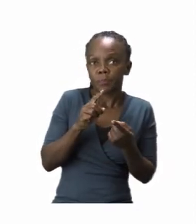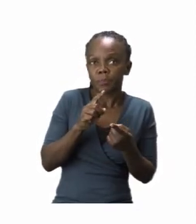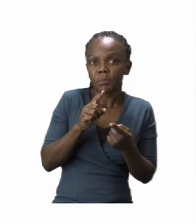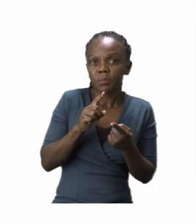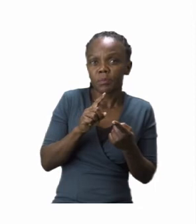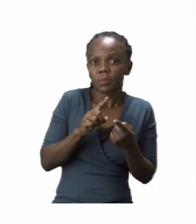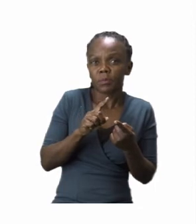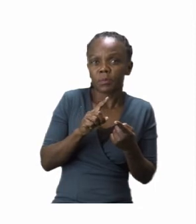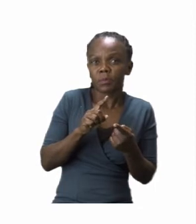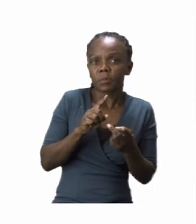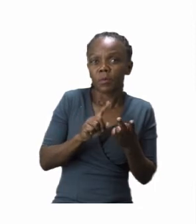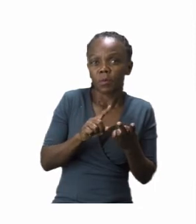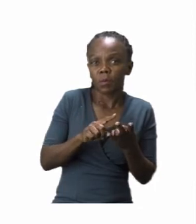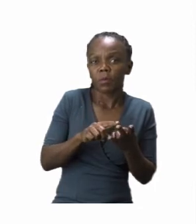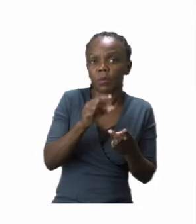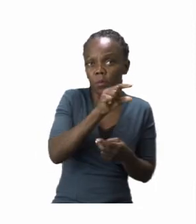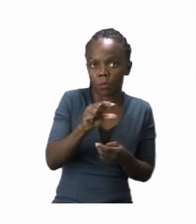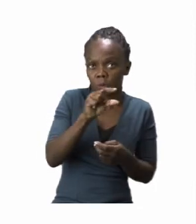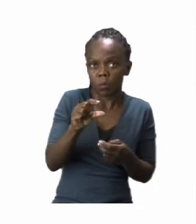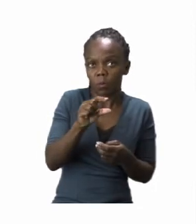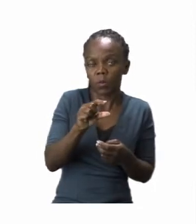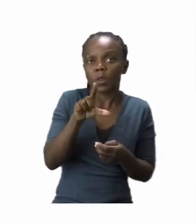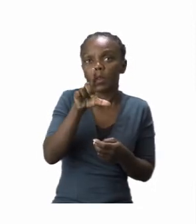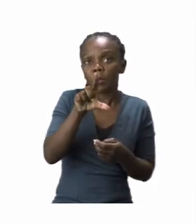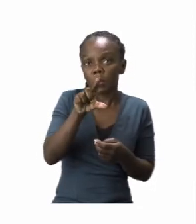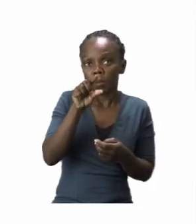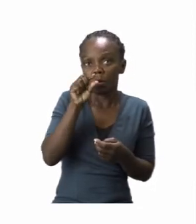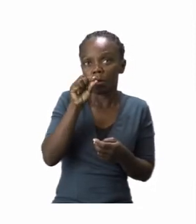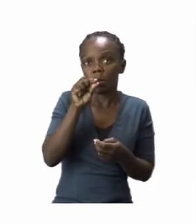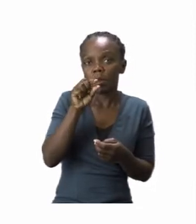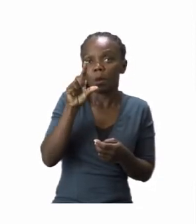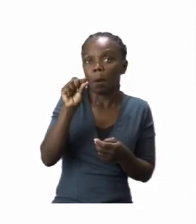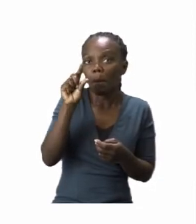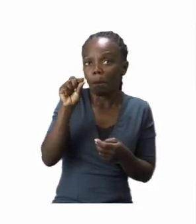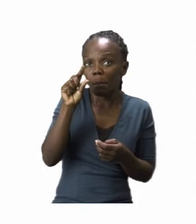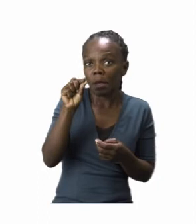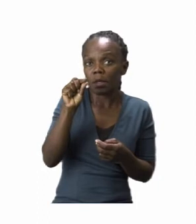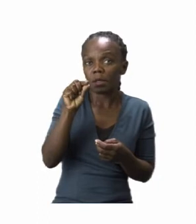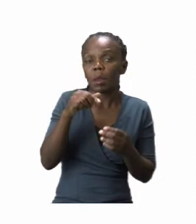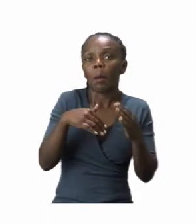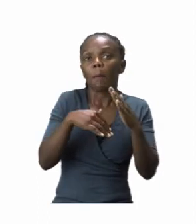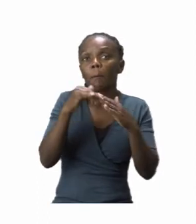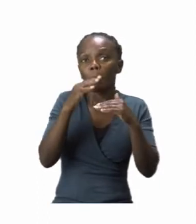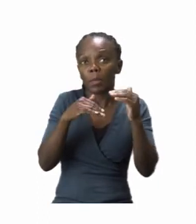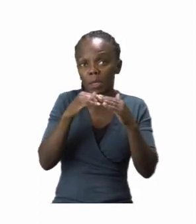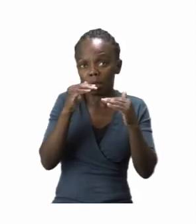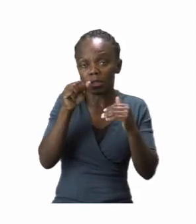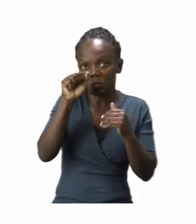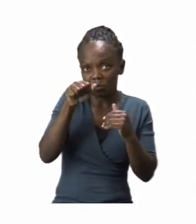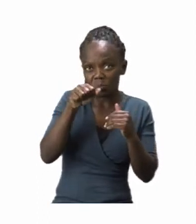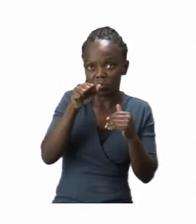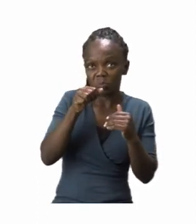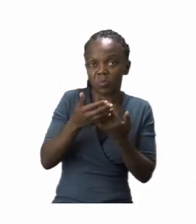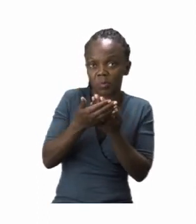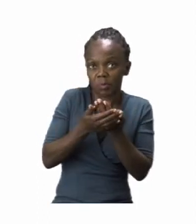wolf huff and puff. Then the second one says,